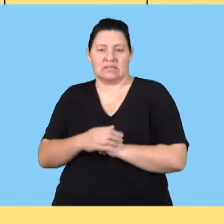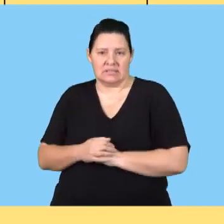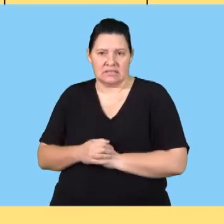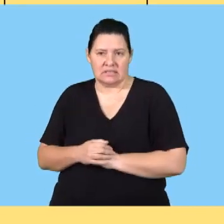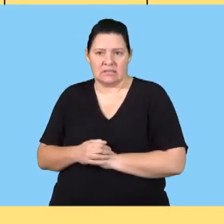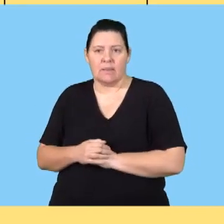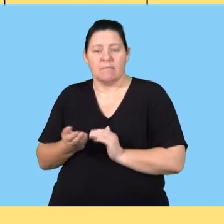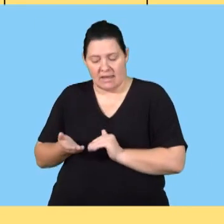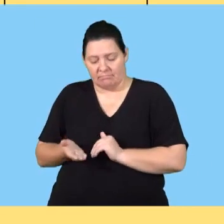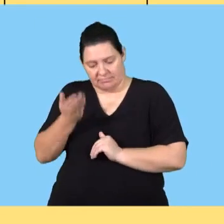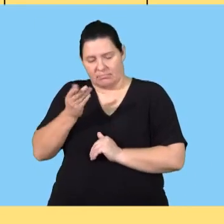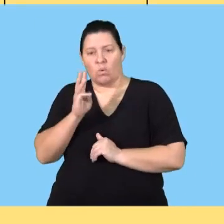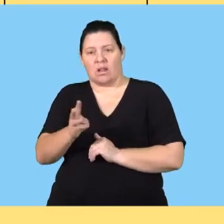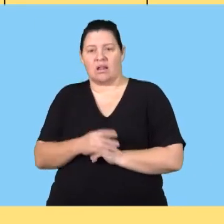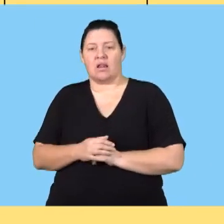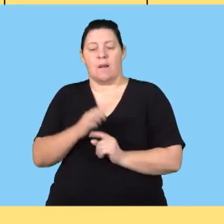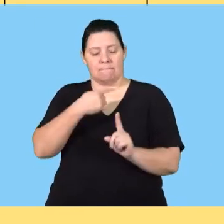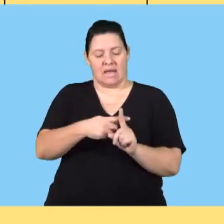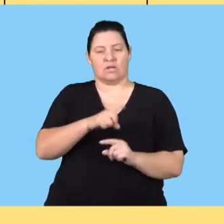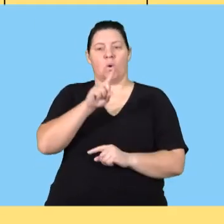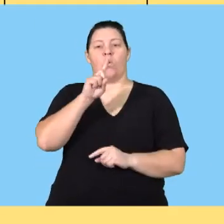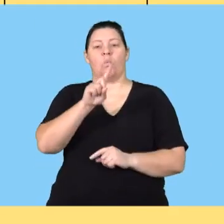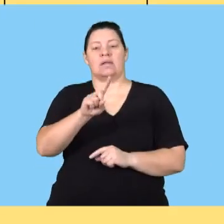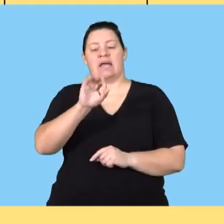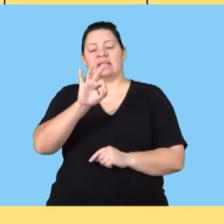My honest equity is going to increase now, plus